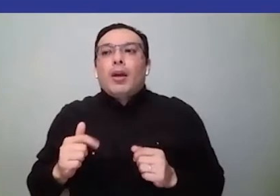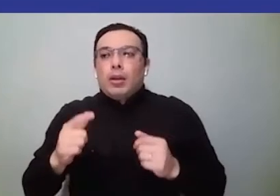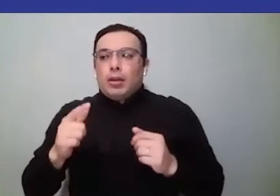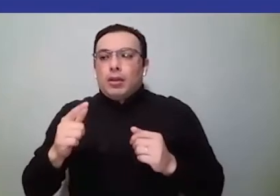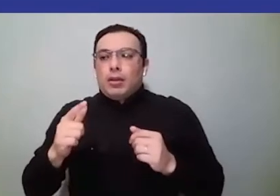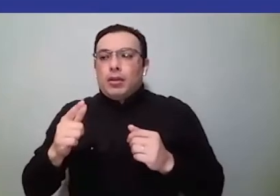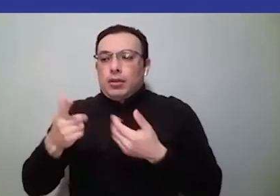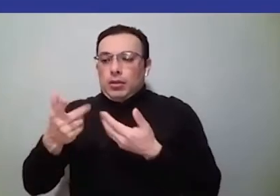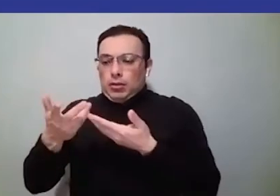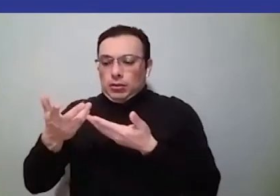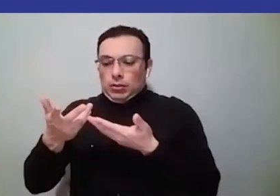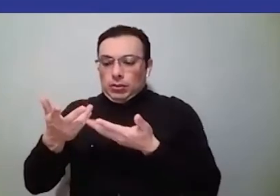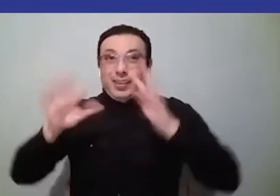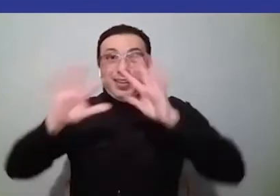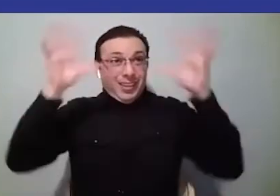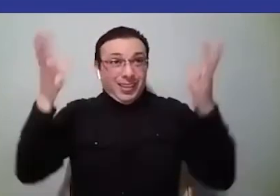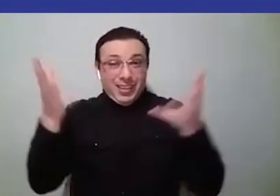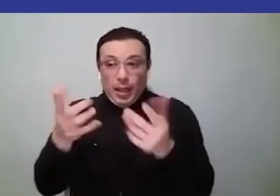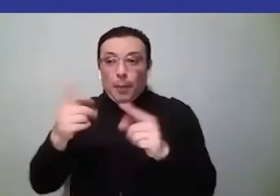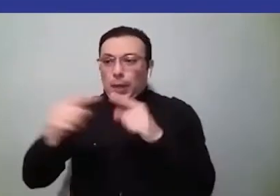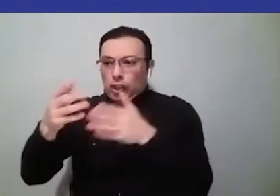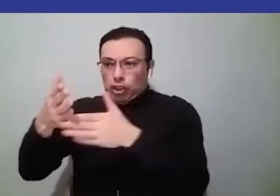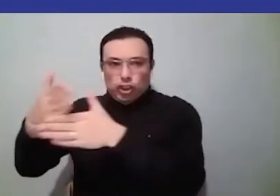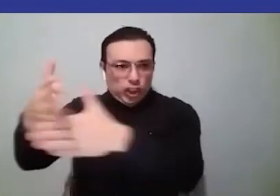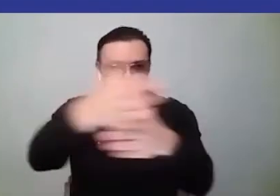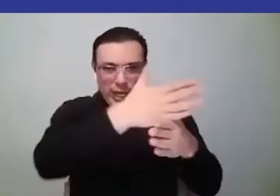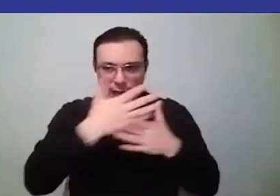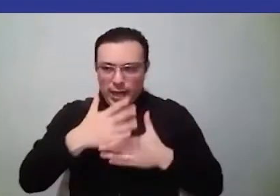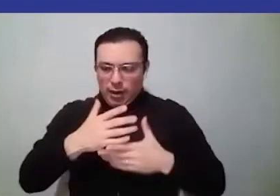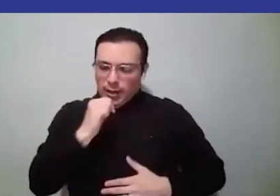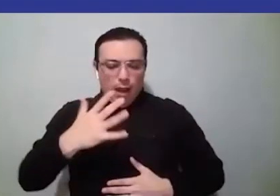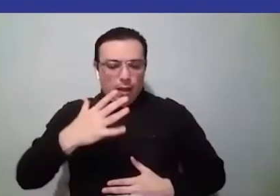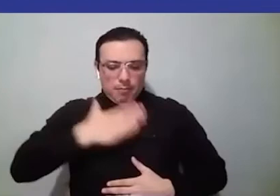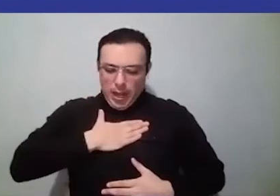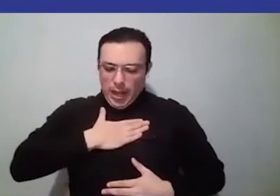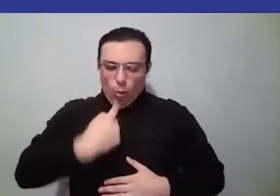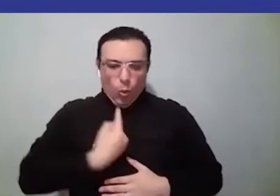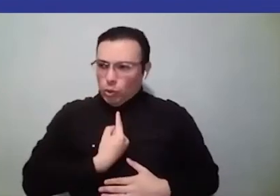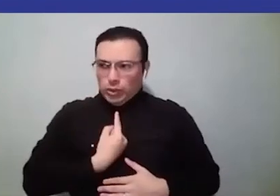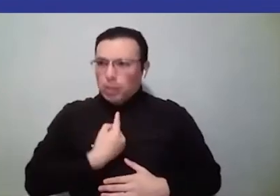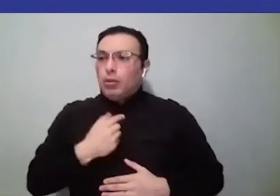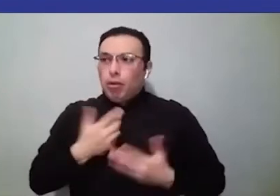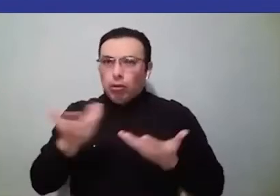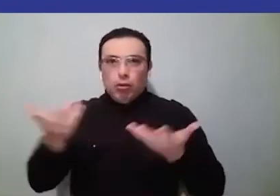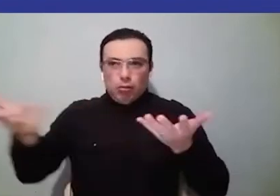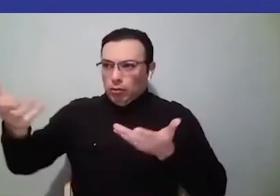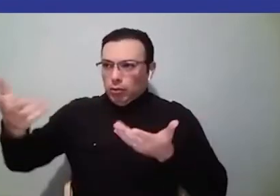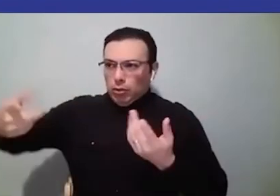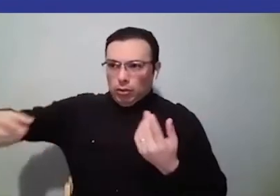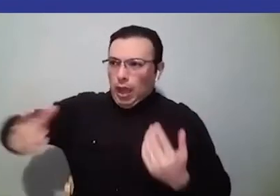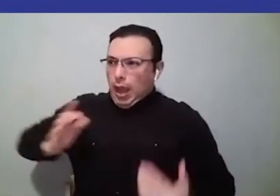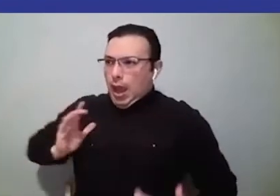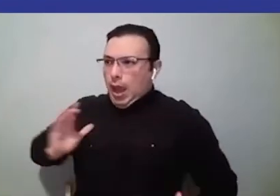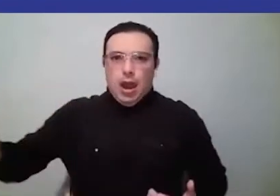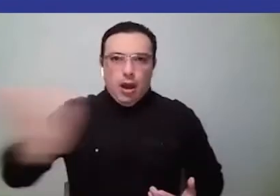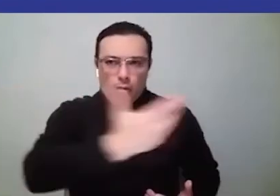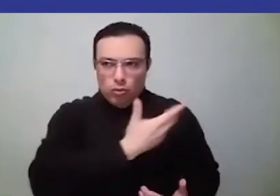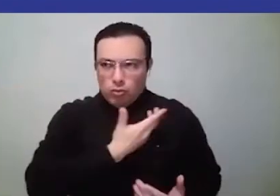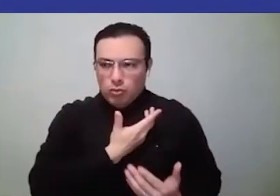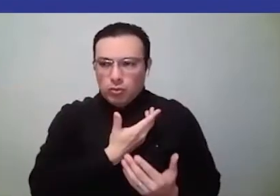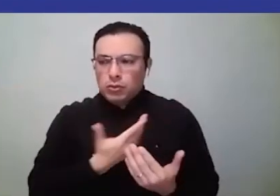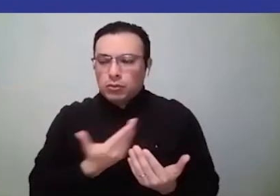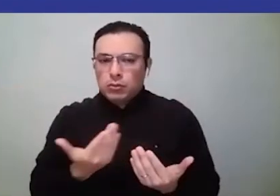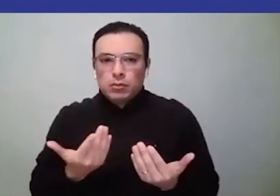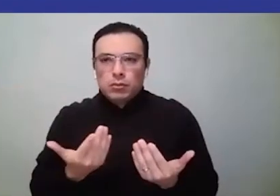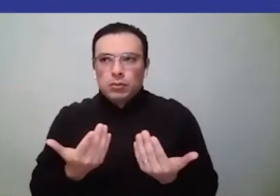What is specific, like I say in that statement, what is specific culturally, and what is specific in terms